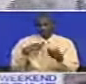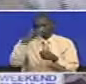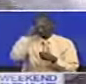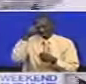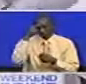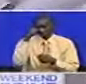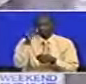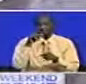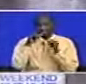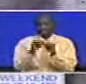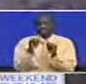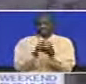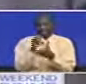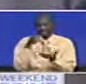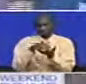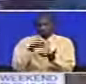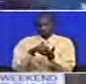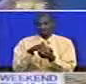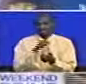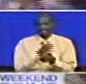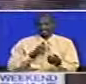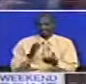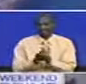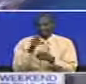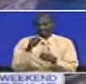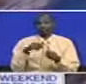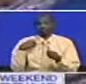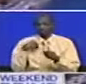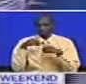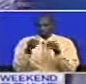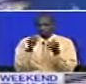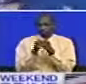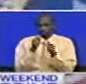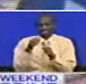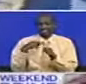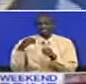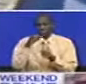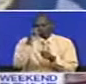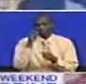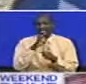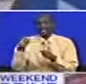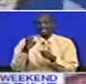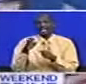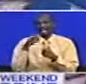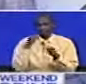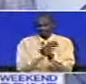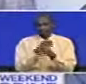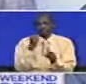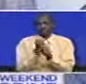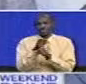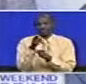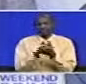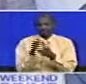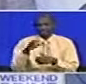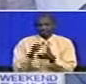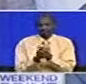managed to retain his position in the Senate and vowed to continue fighting Jubilee's efforts to make inroads in the county. So we are not